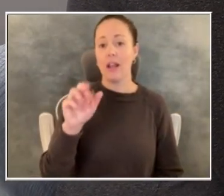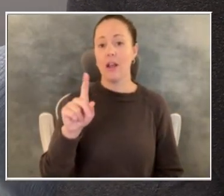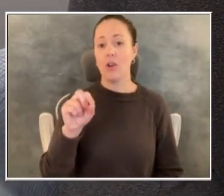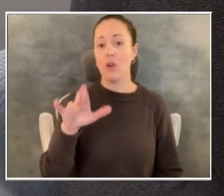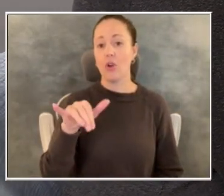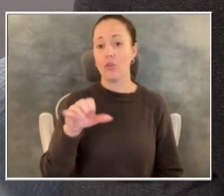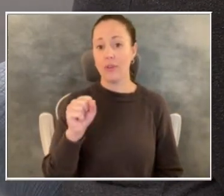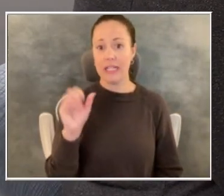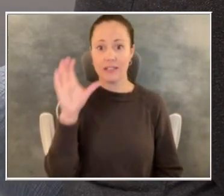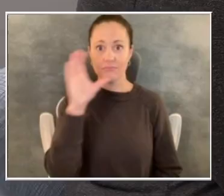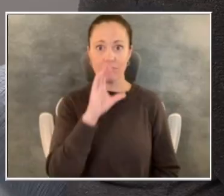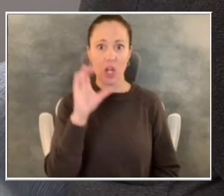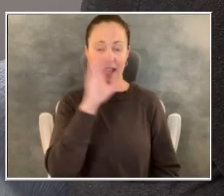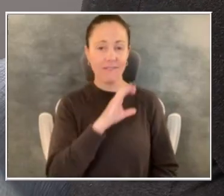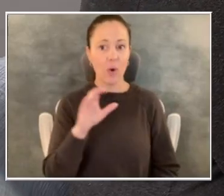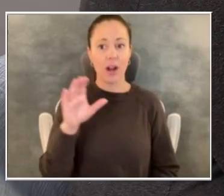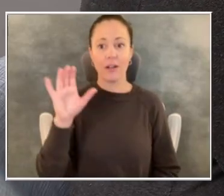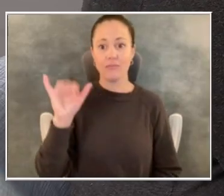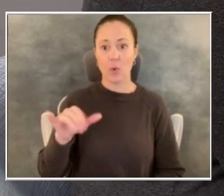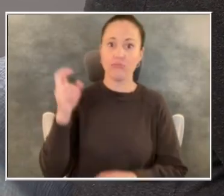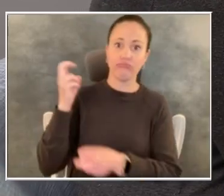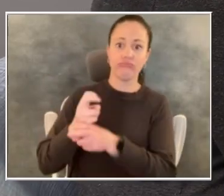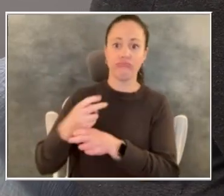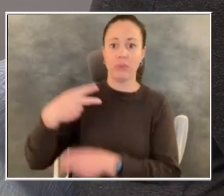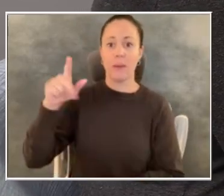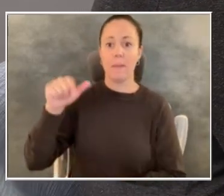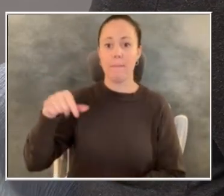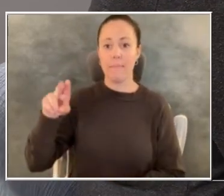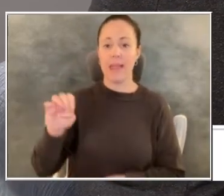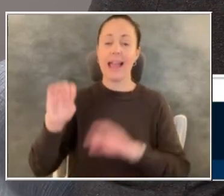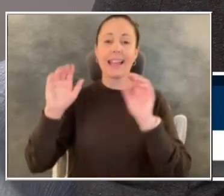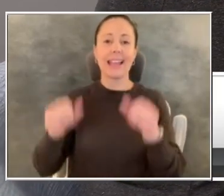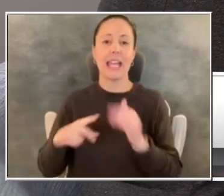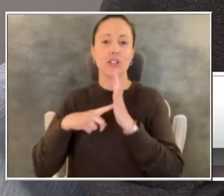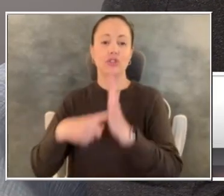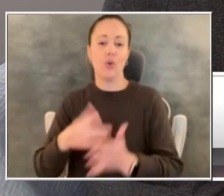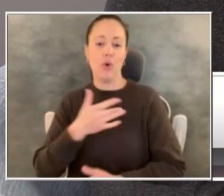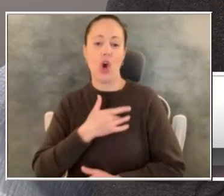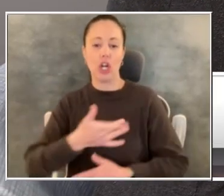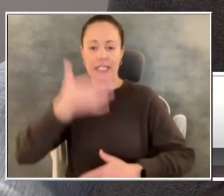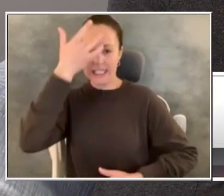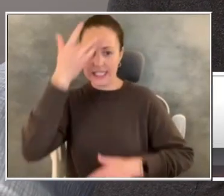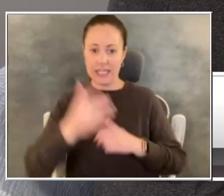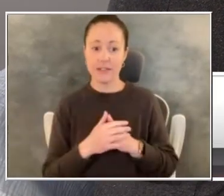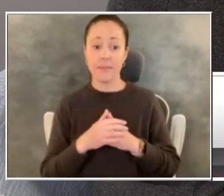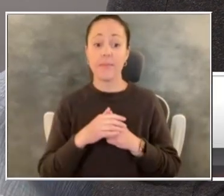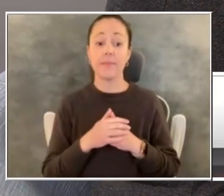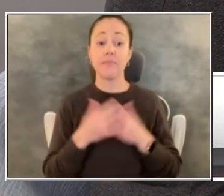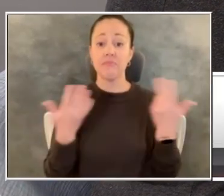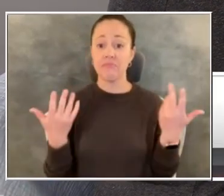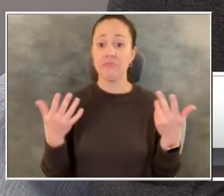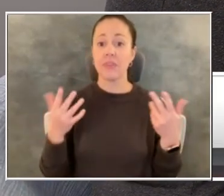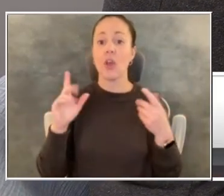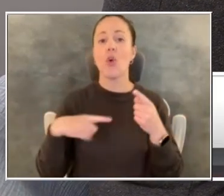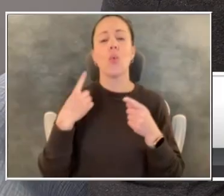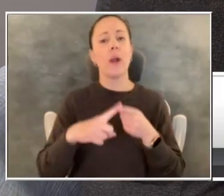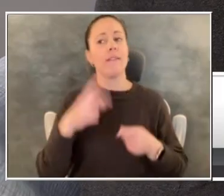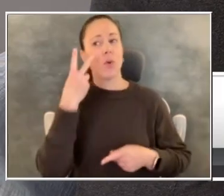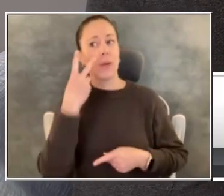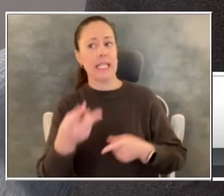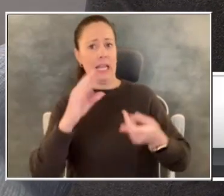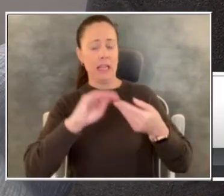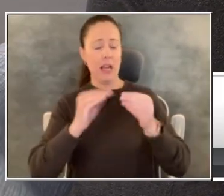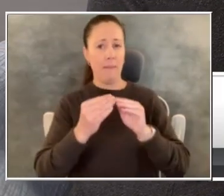those deposits are markers for heart disease. So when we look at these numbers, this is based on